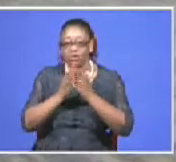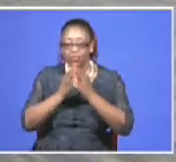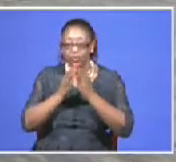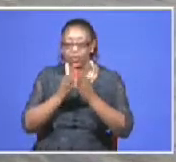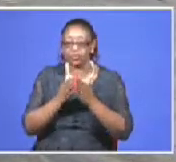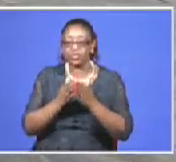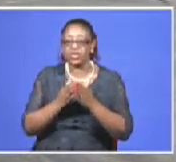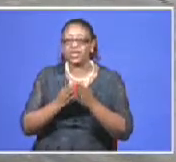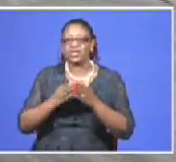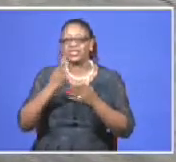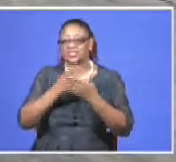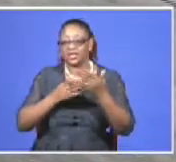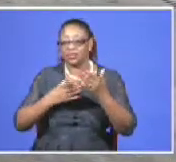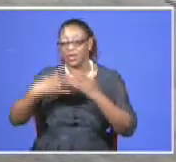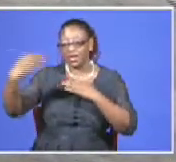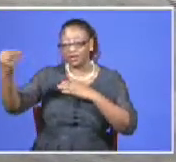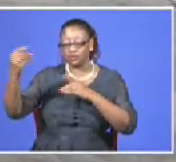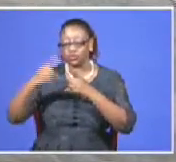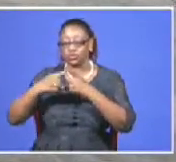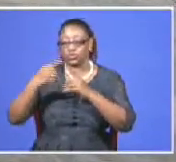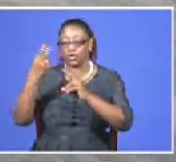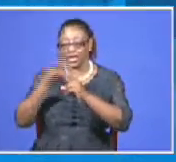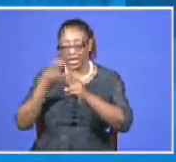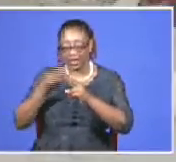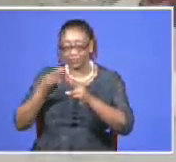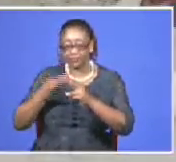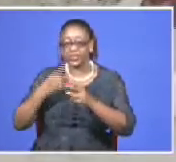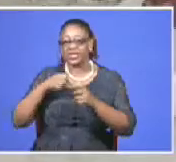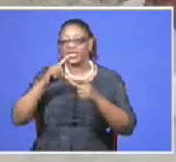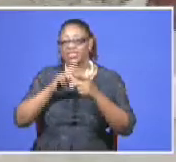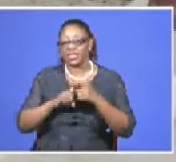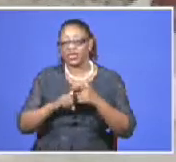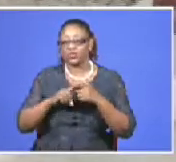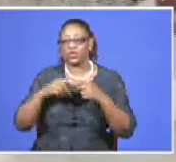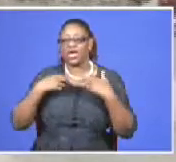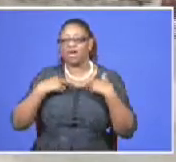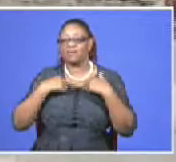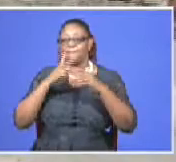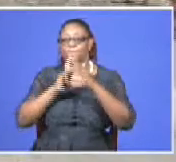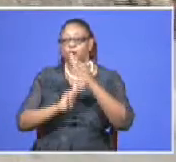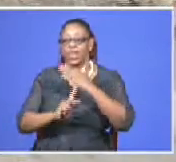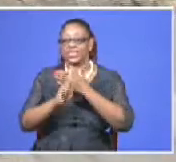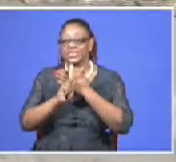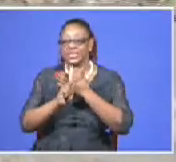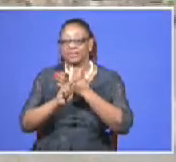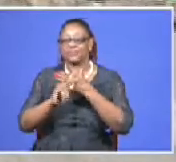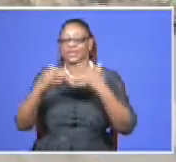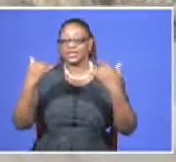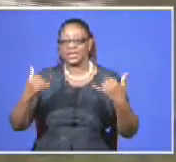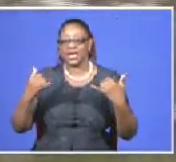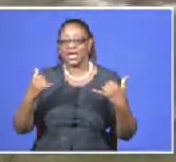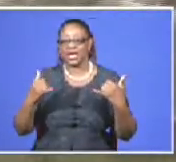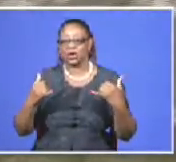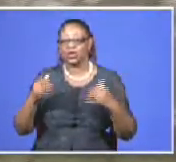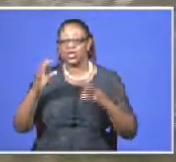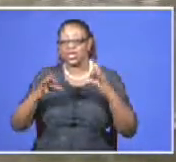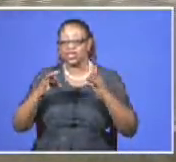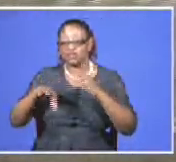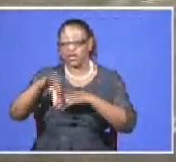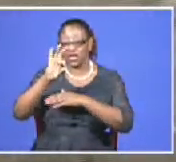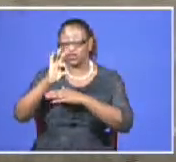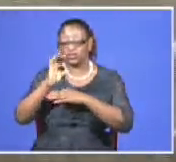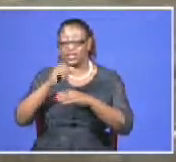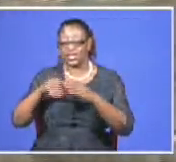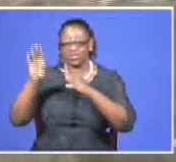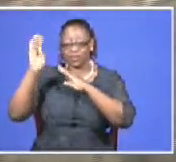to Haiti. This comes as the Immigration Department has adopted a new policy regarding the processing of migrants found in the country.